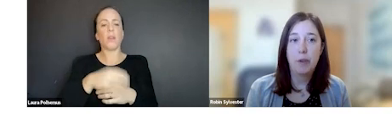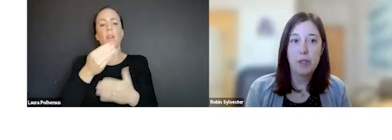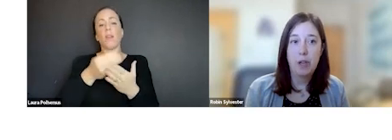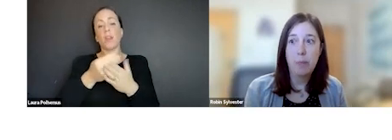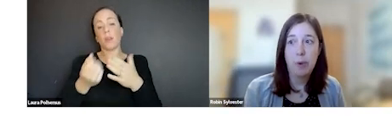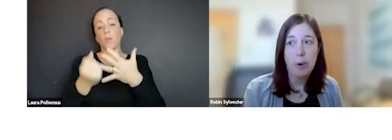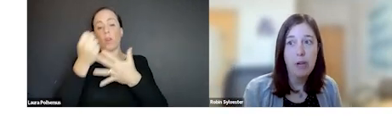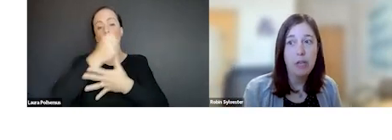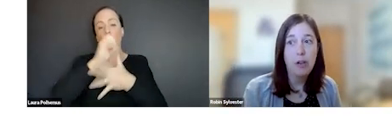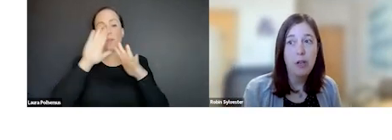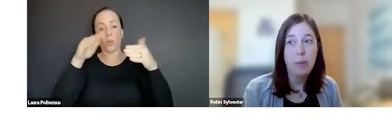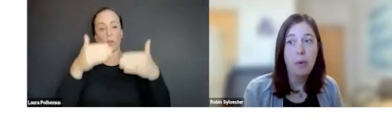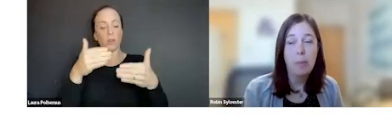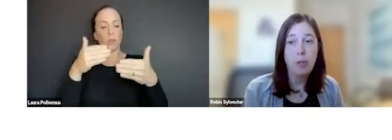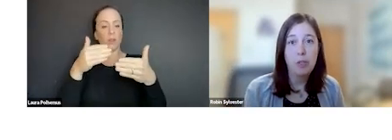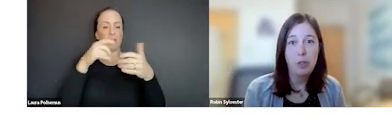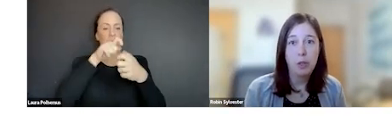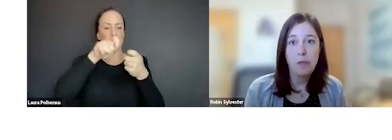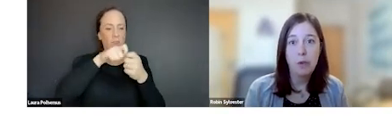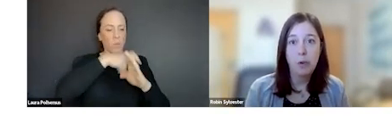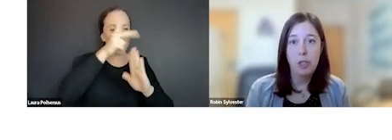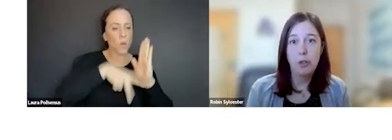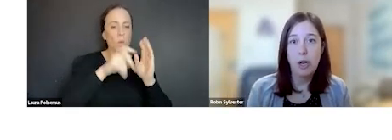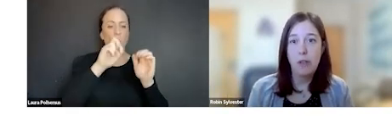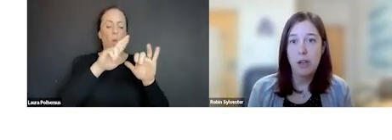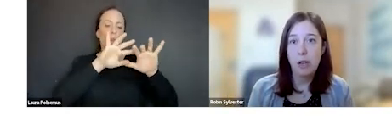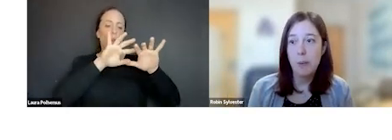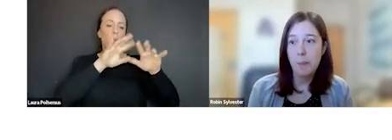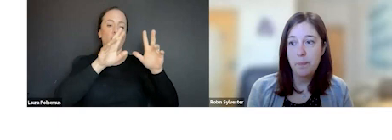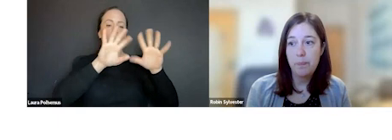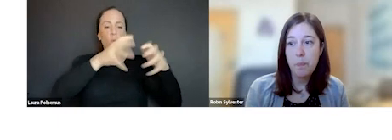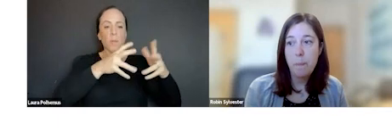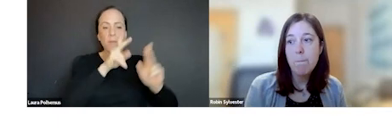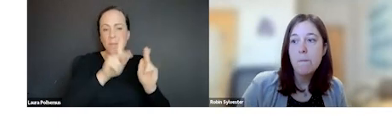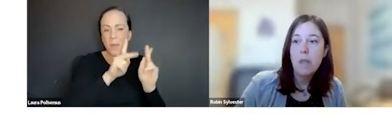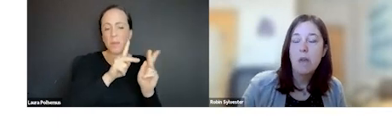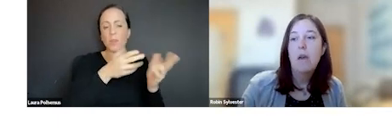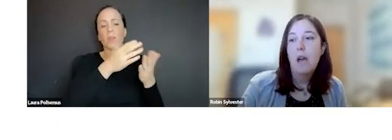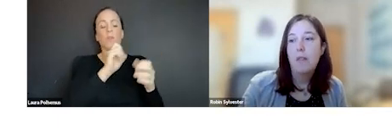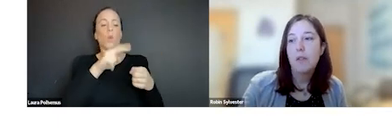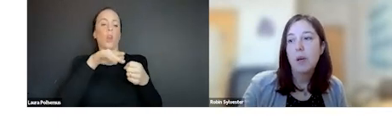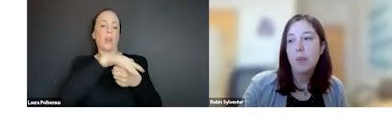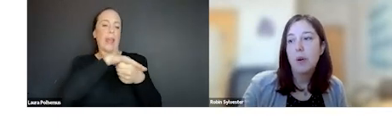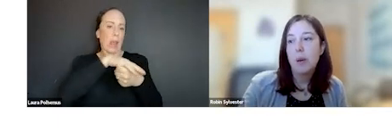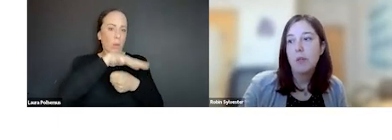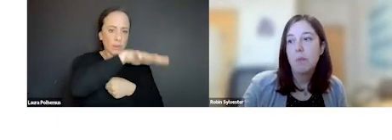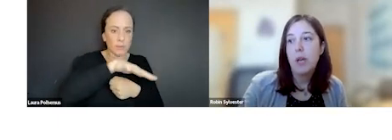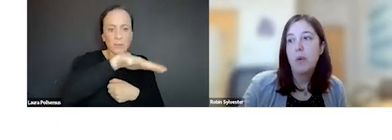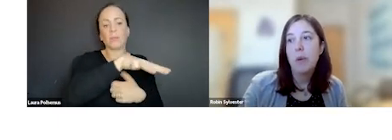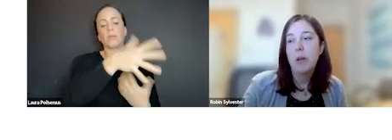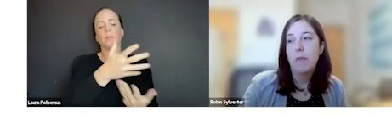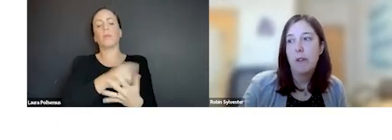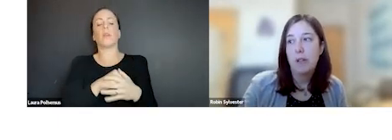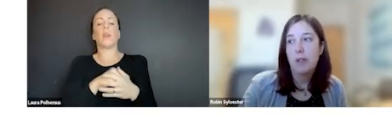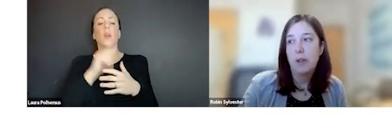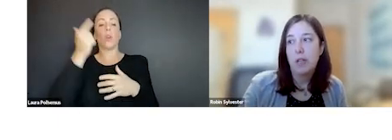often focused on a programmatic area, population served, or geographic area. And these grant programs may or